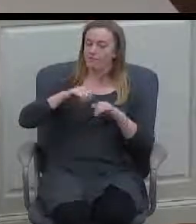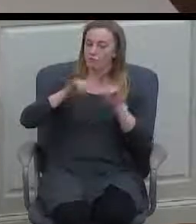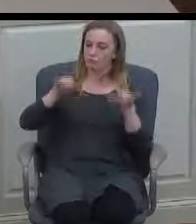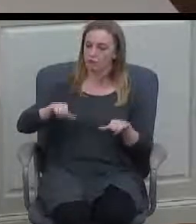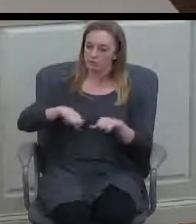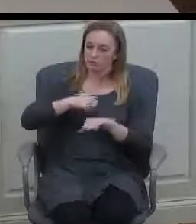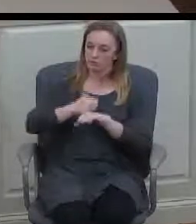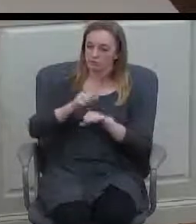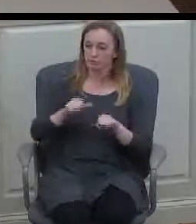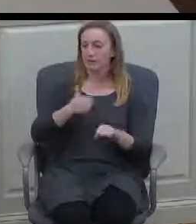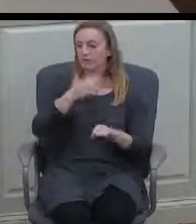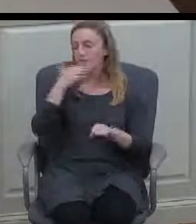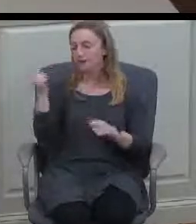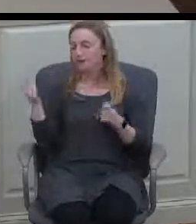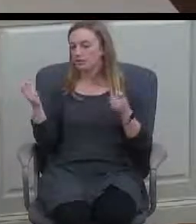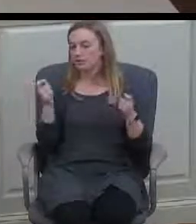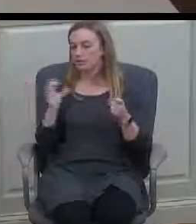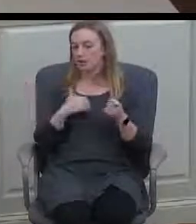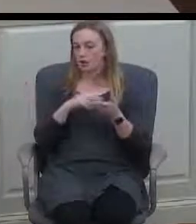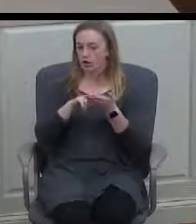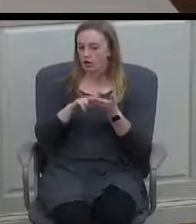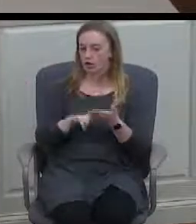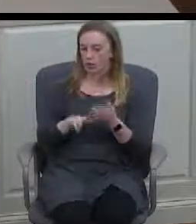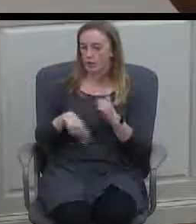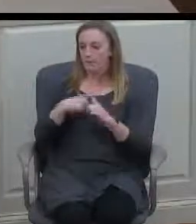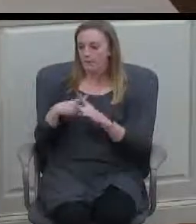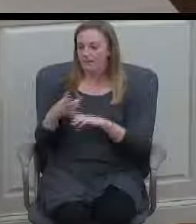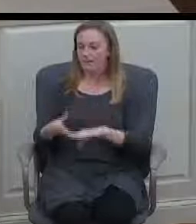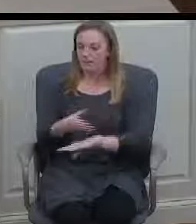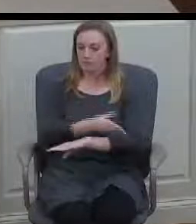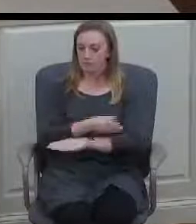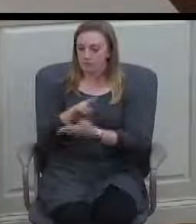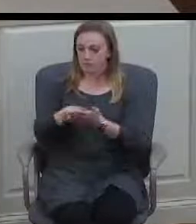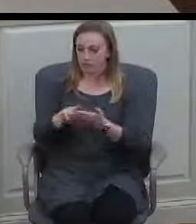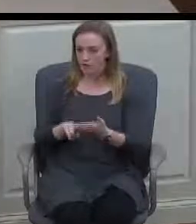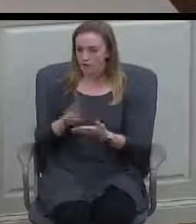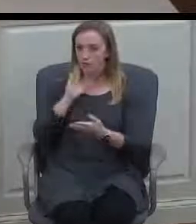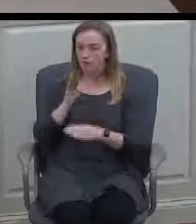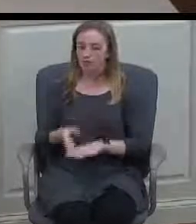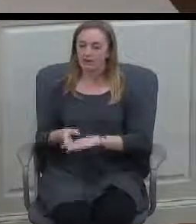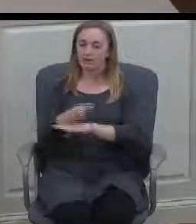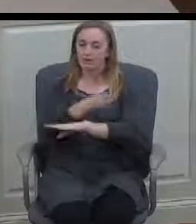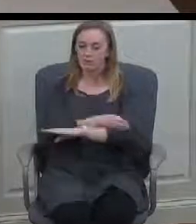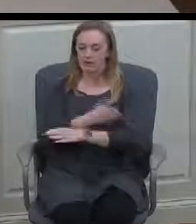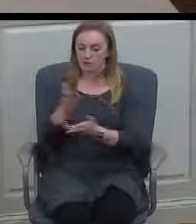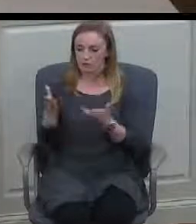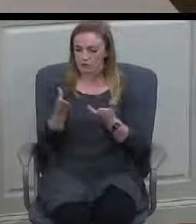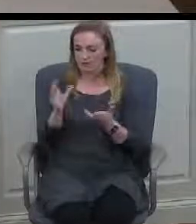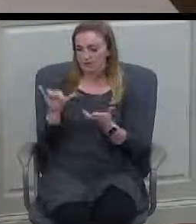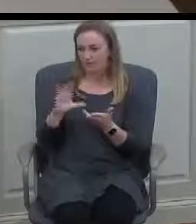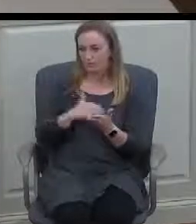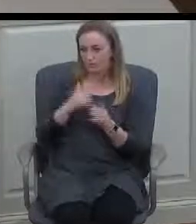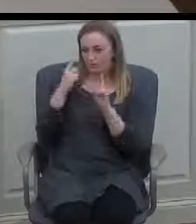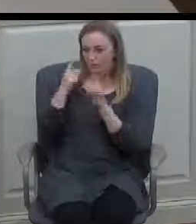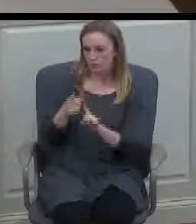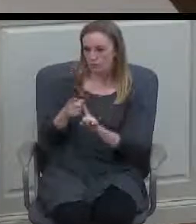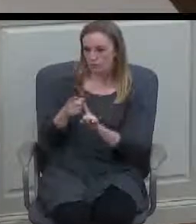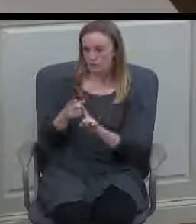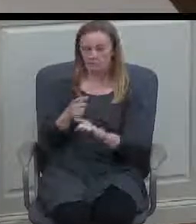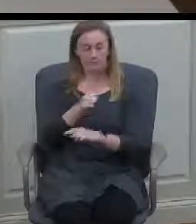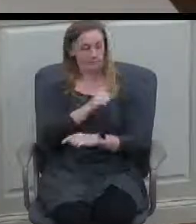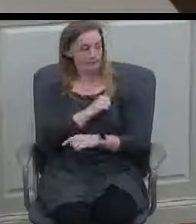own contract. With an improved contract, our goal is to improve service because that's what we're supposed to do. And you all have